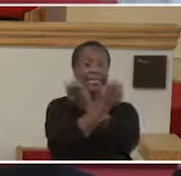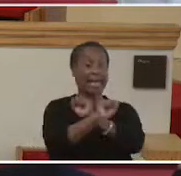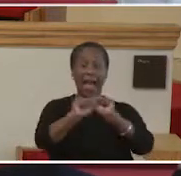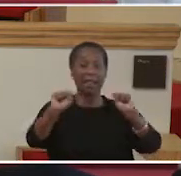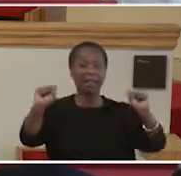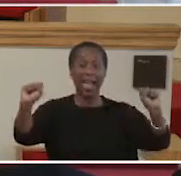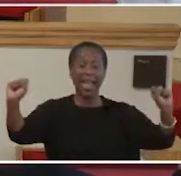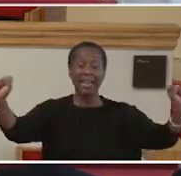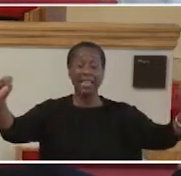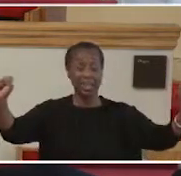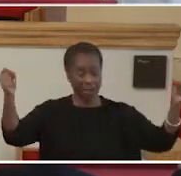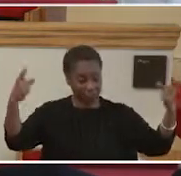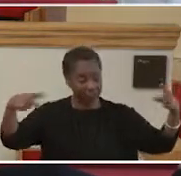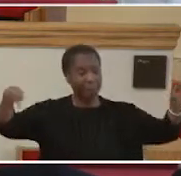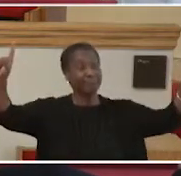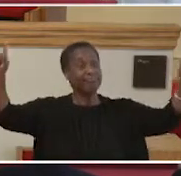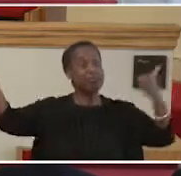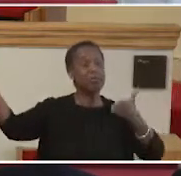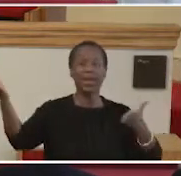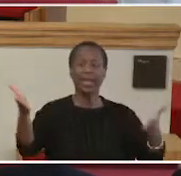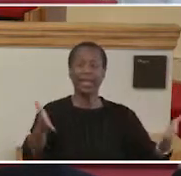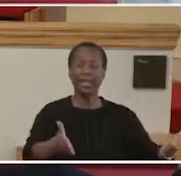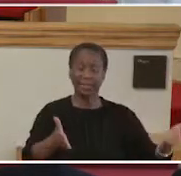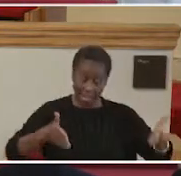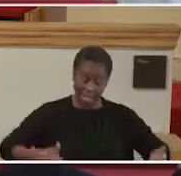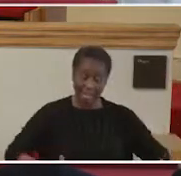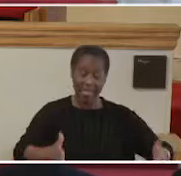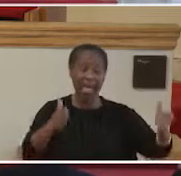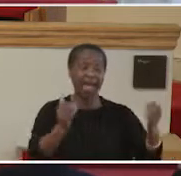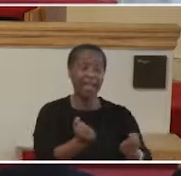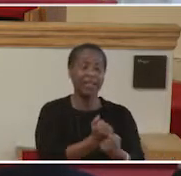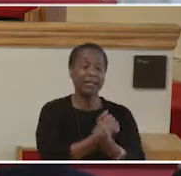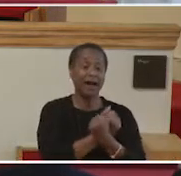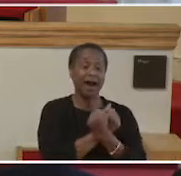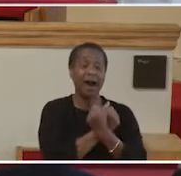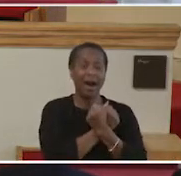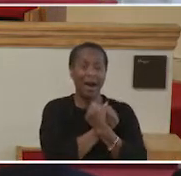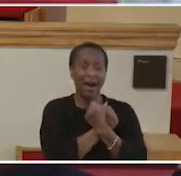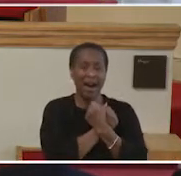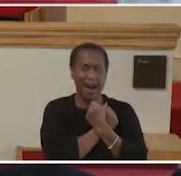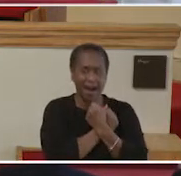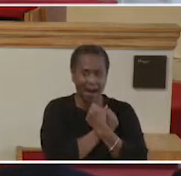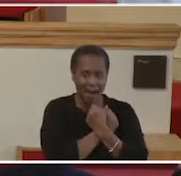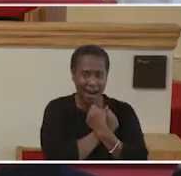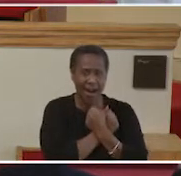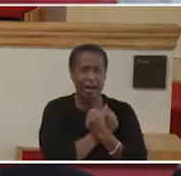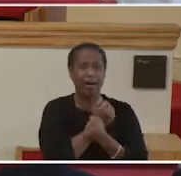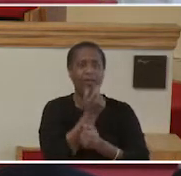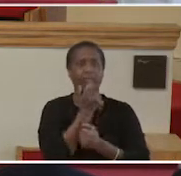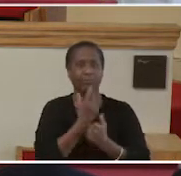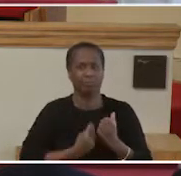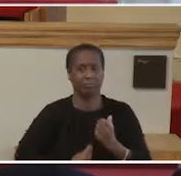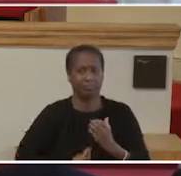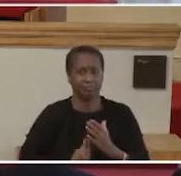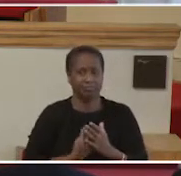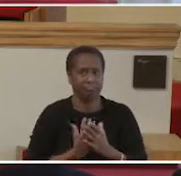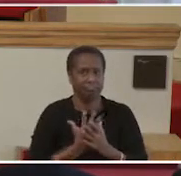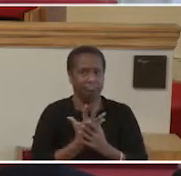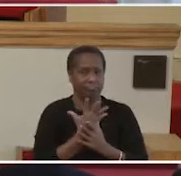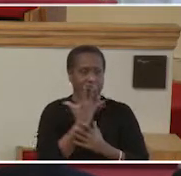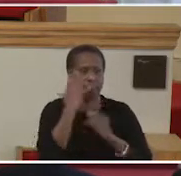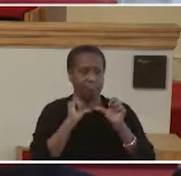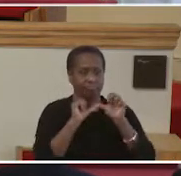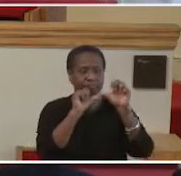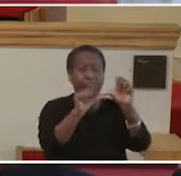salvation bring, let loving hearts enthrone.